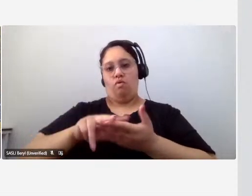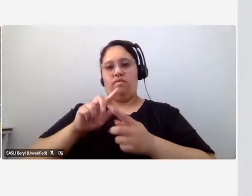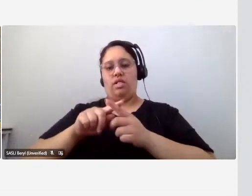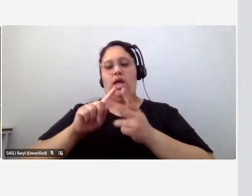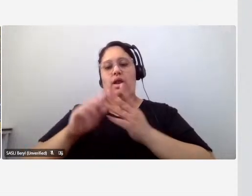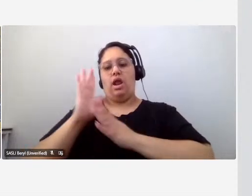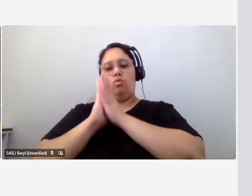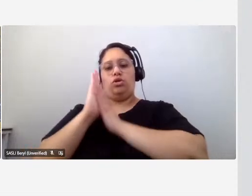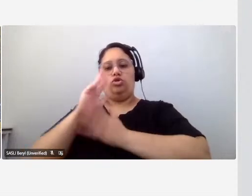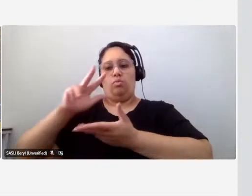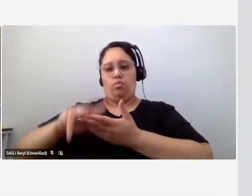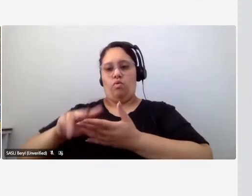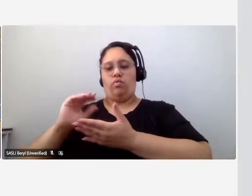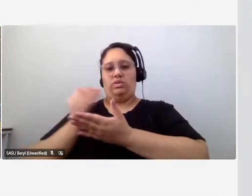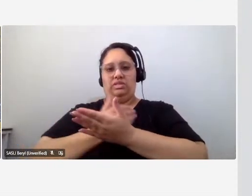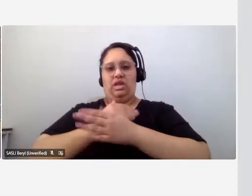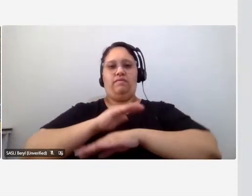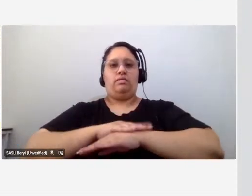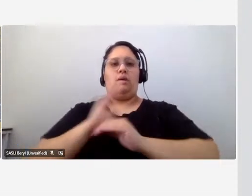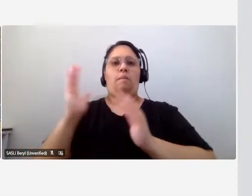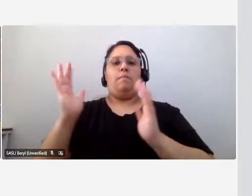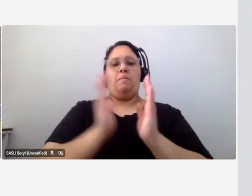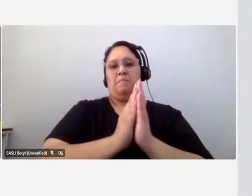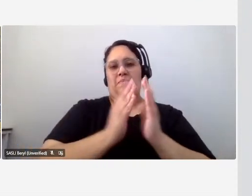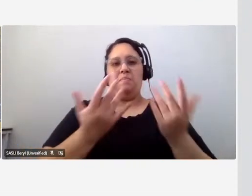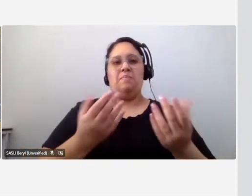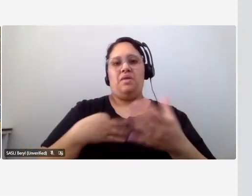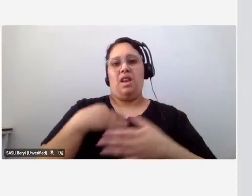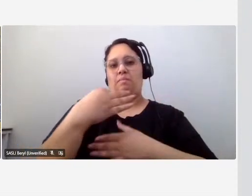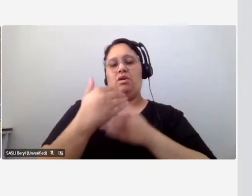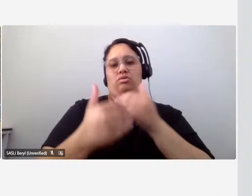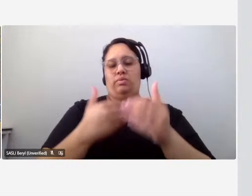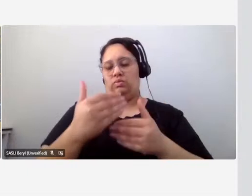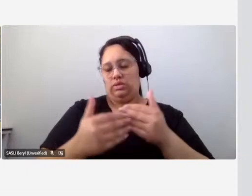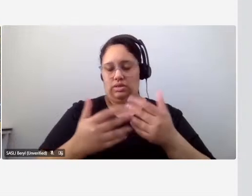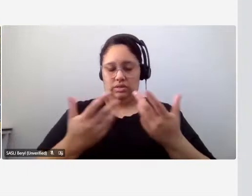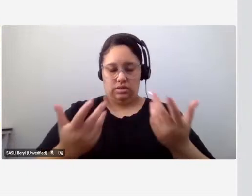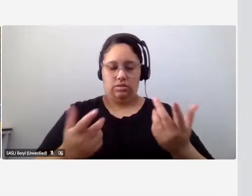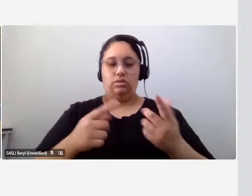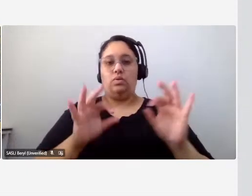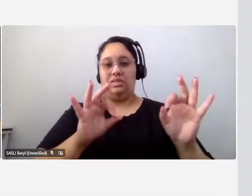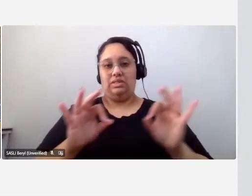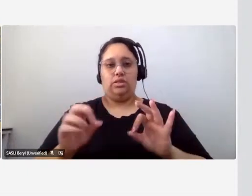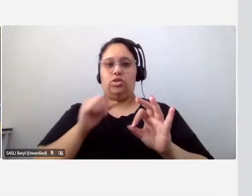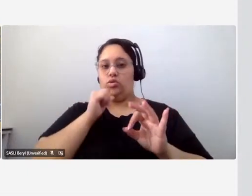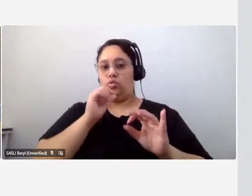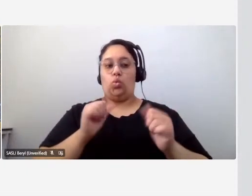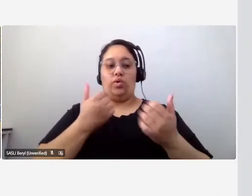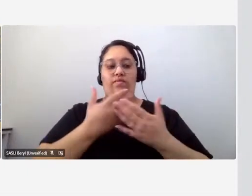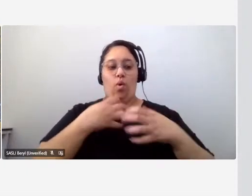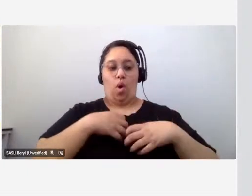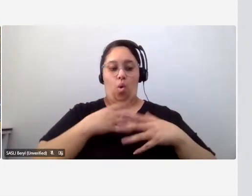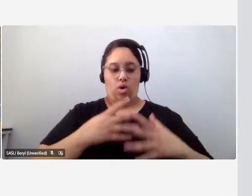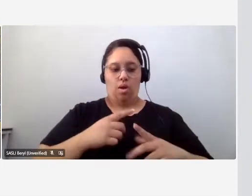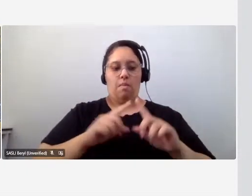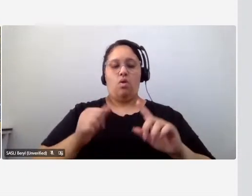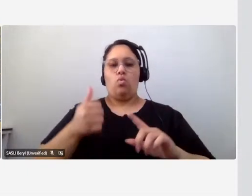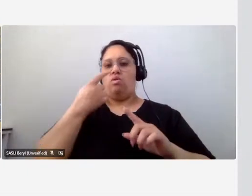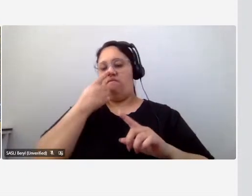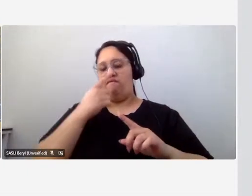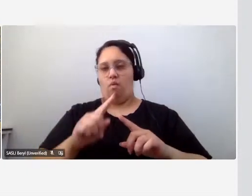approval, which will save them weeks to months in the application process. And that will not just be good for those owners, it'll be good